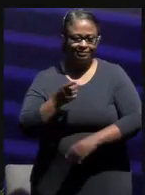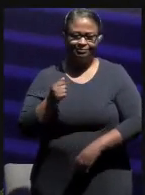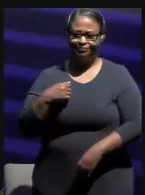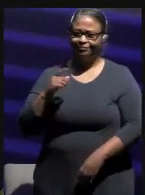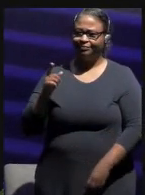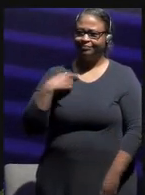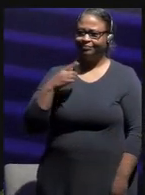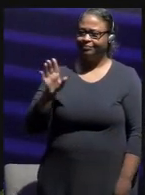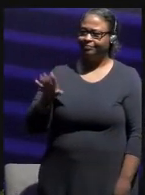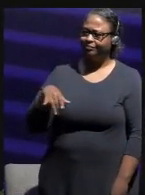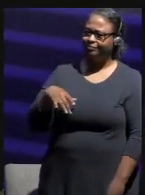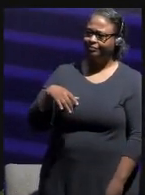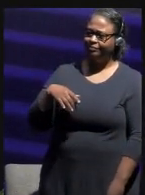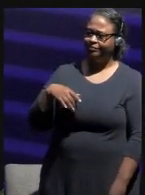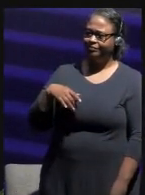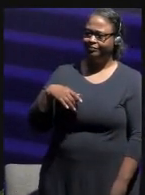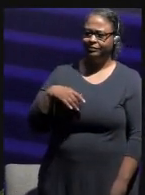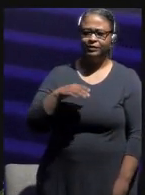He said, oh, yeah.